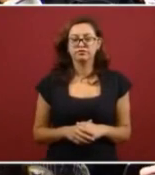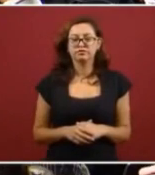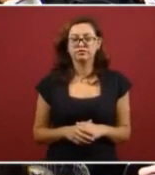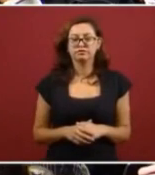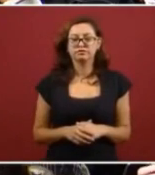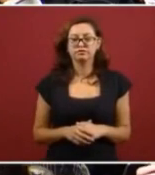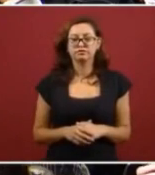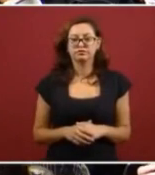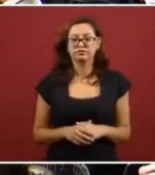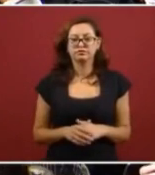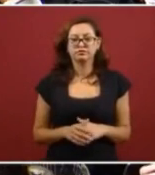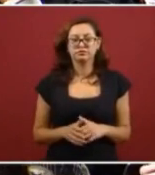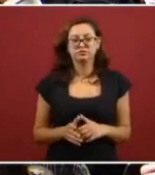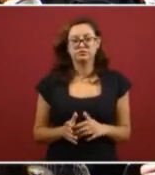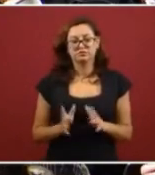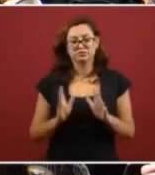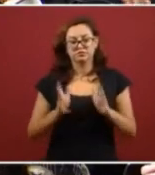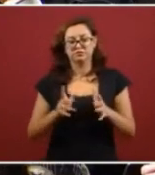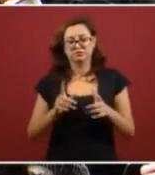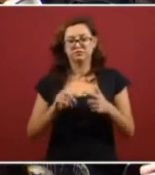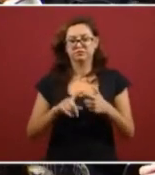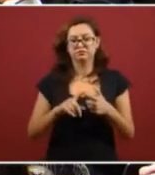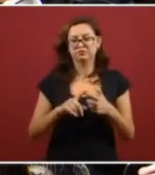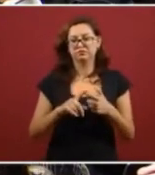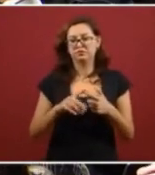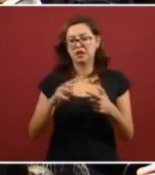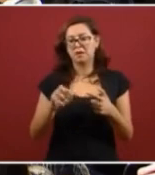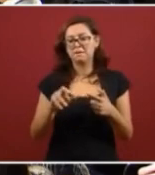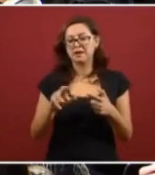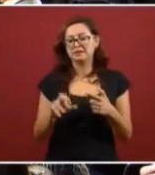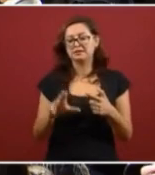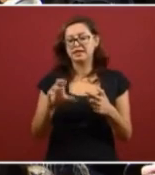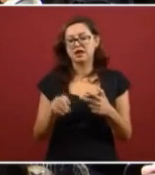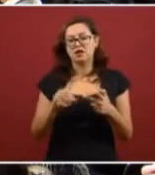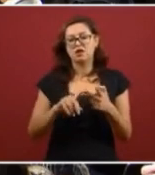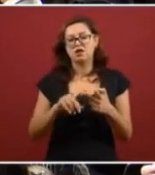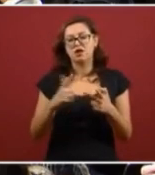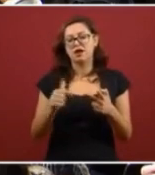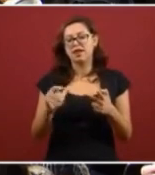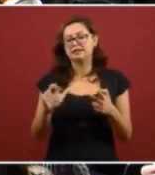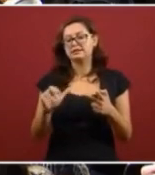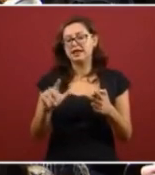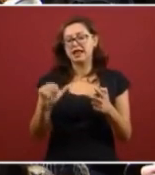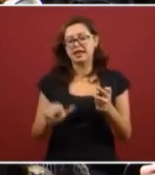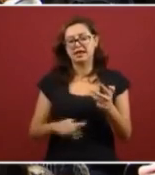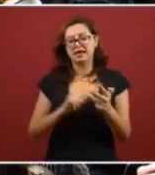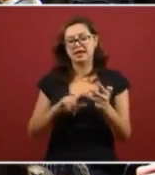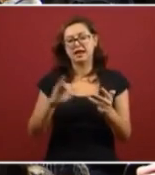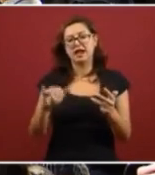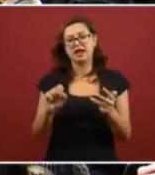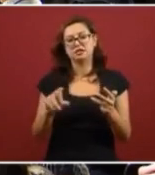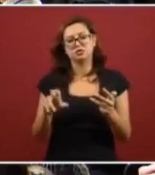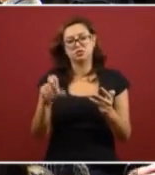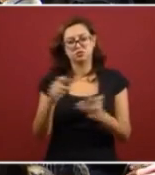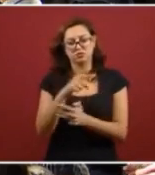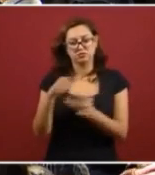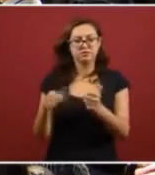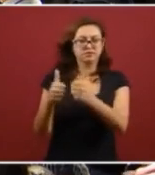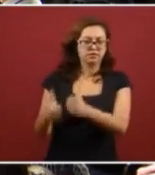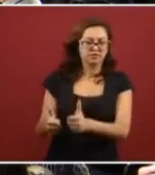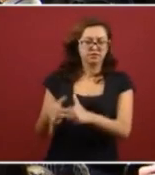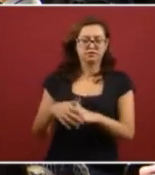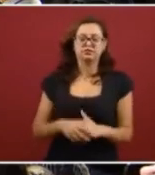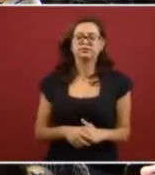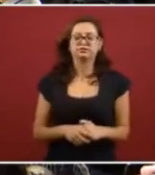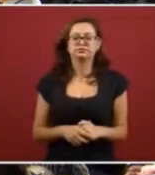then Marcelo, Graciela, y Jesús y and Jesús y Jesús and vamos deal with that. A empezar. So we're